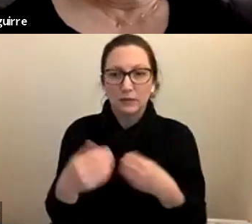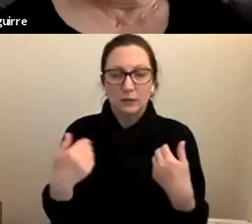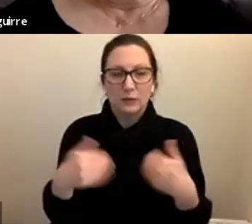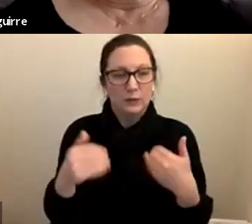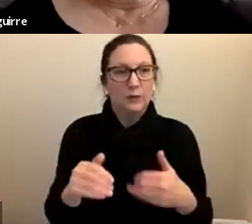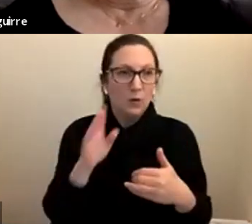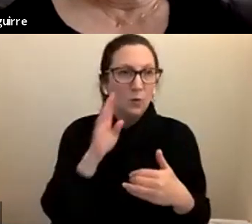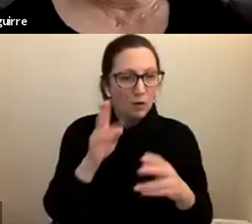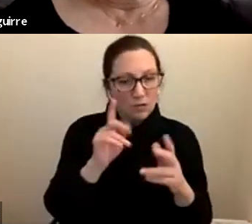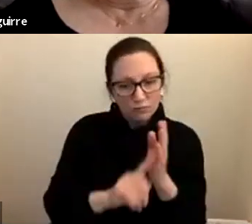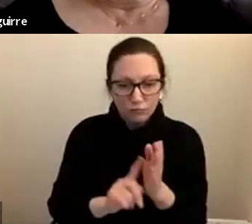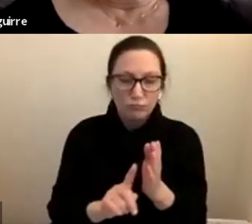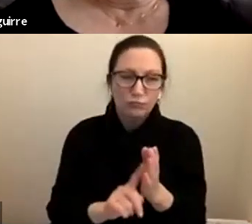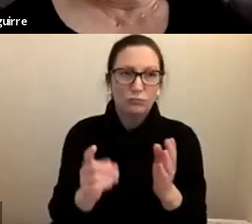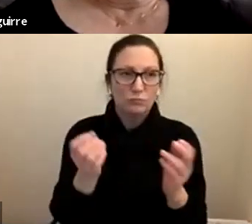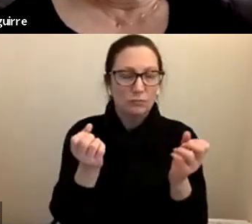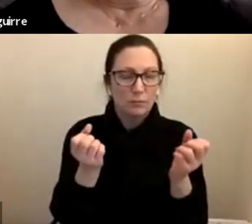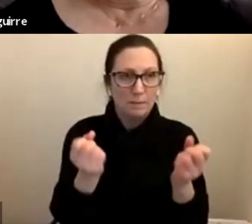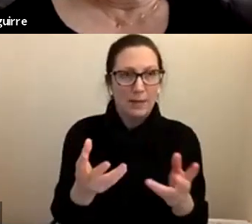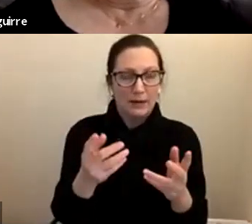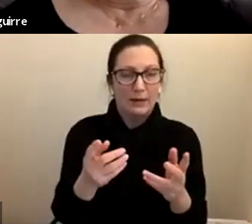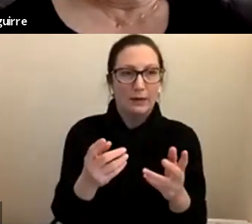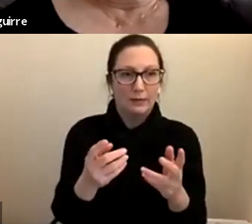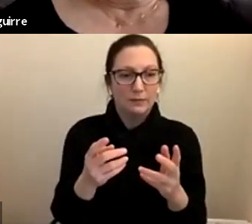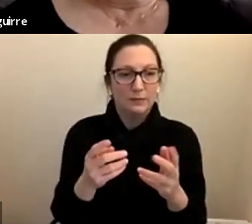analysis run. And I know it's